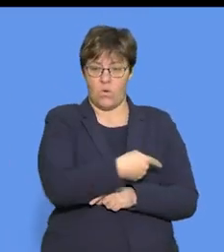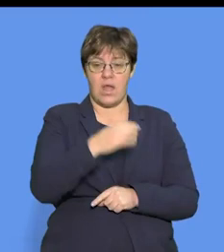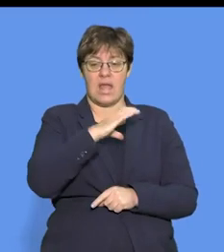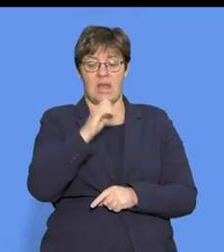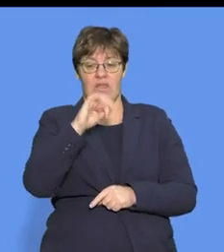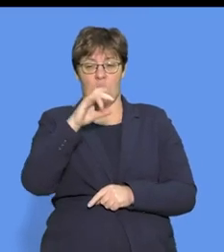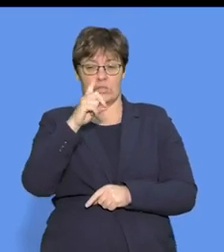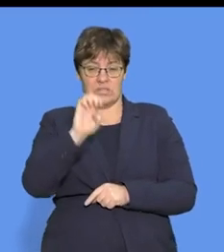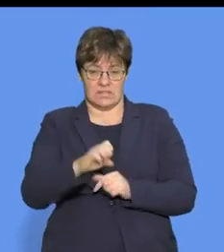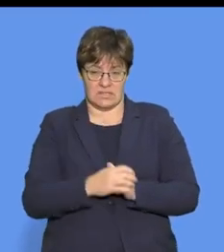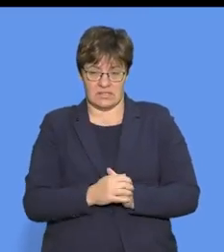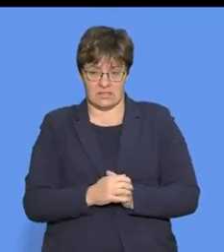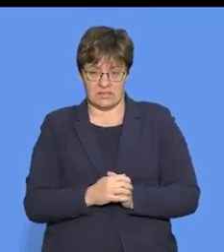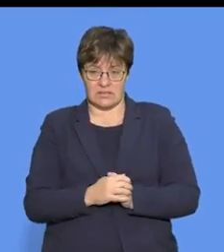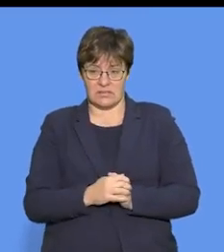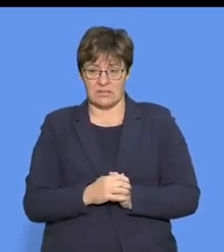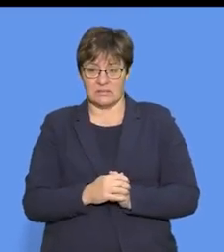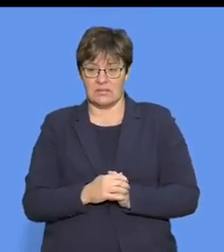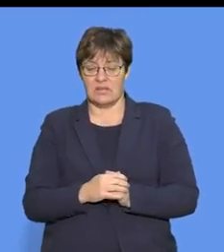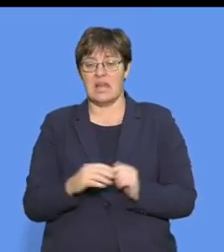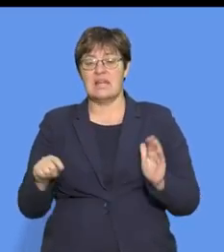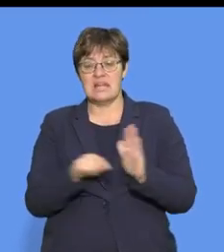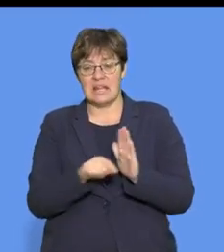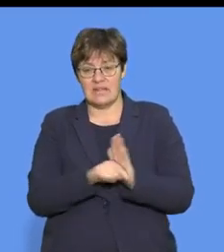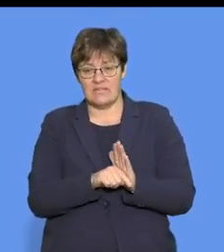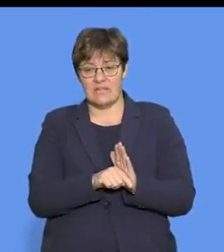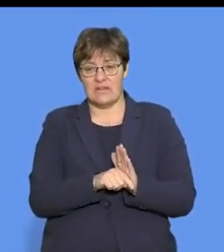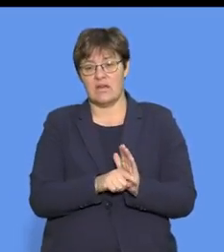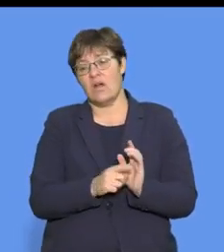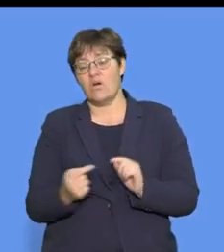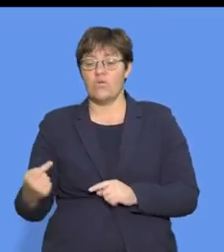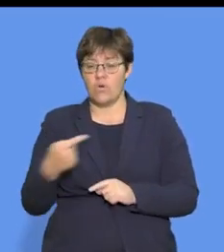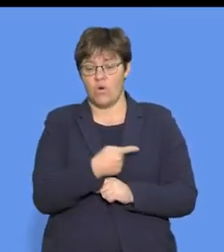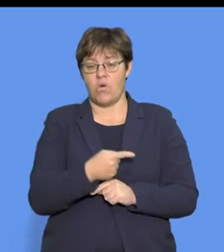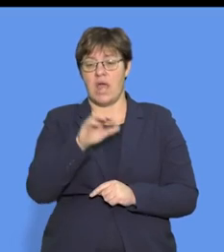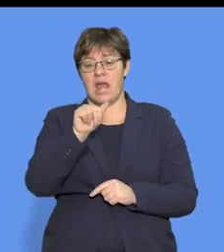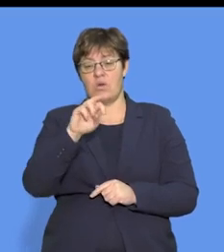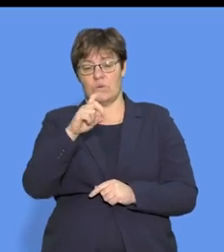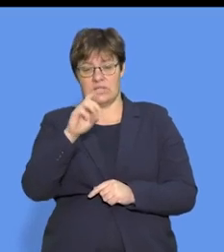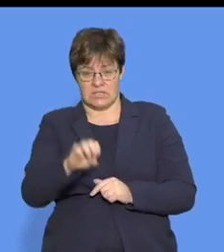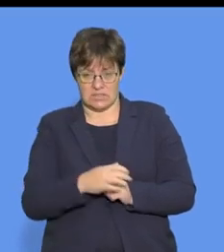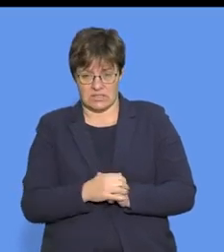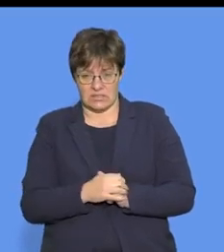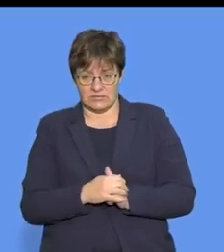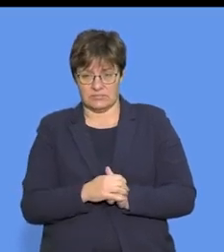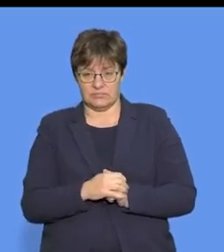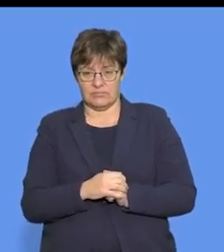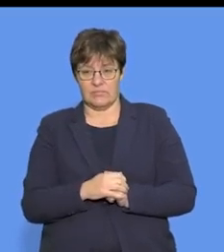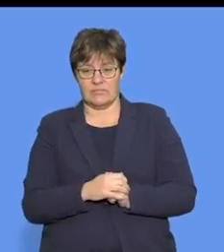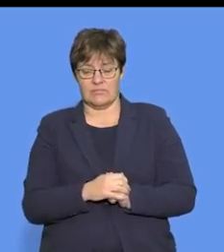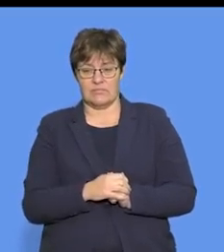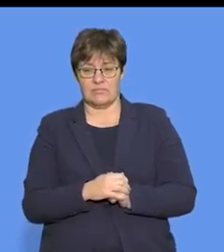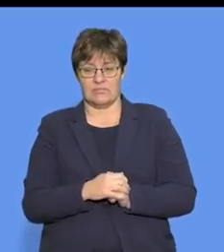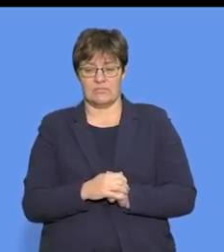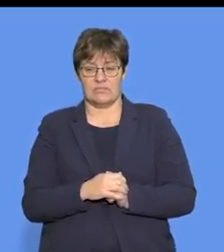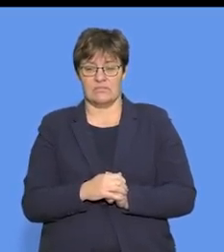the cathode. The negative ions will move towards the anode. So NO3